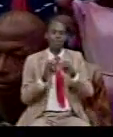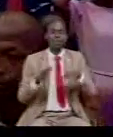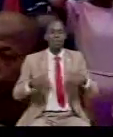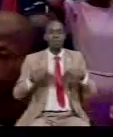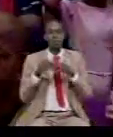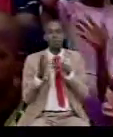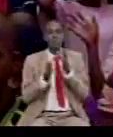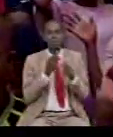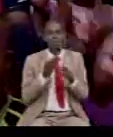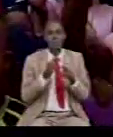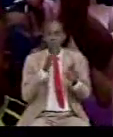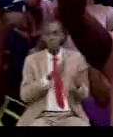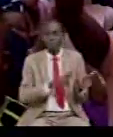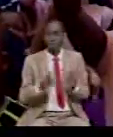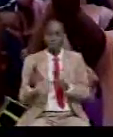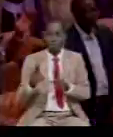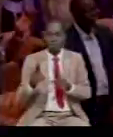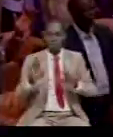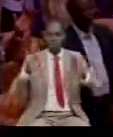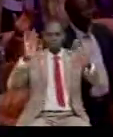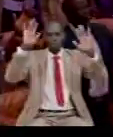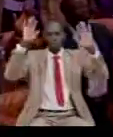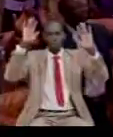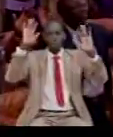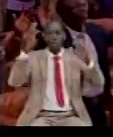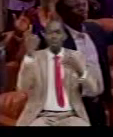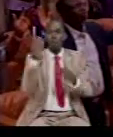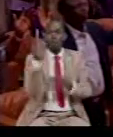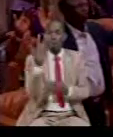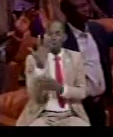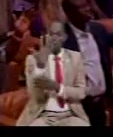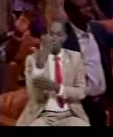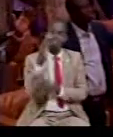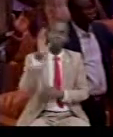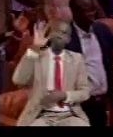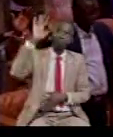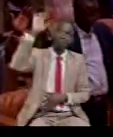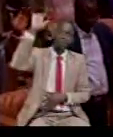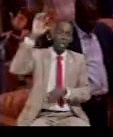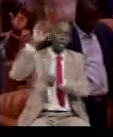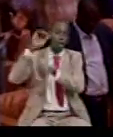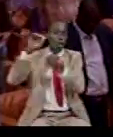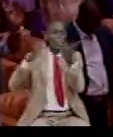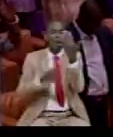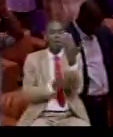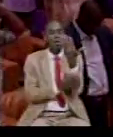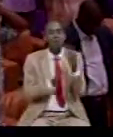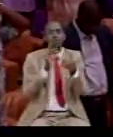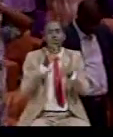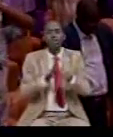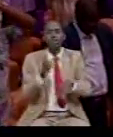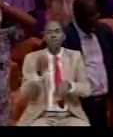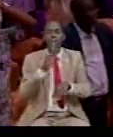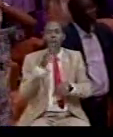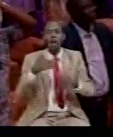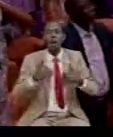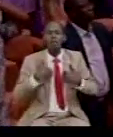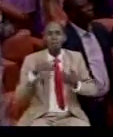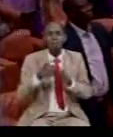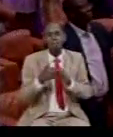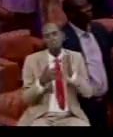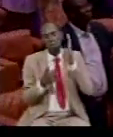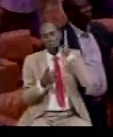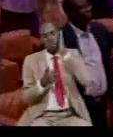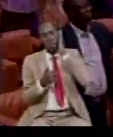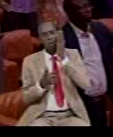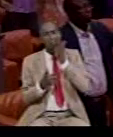Where are you? Raise up that hand. And lay the other hand where you have the problem. Every kind of miracle